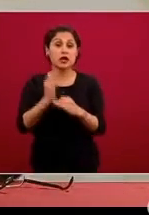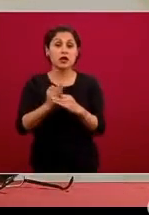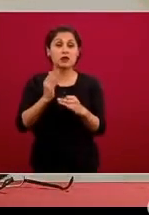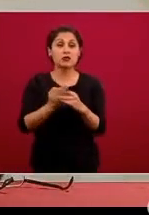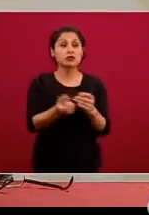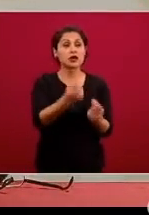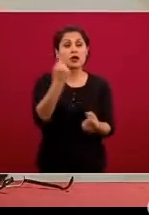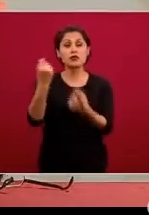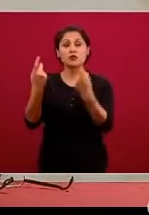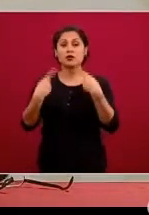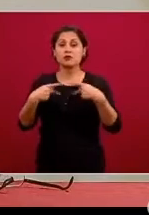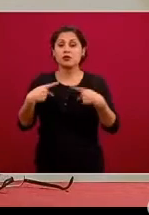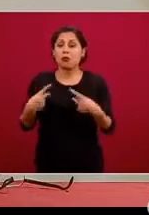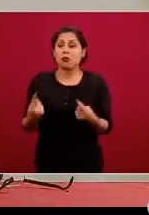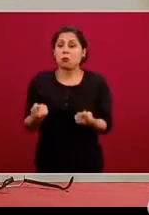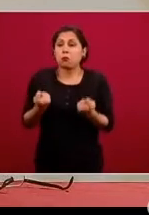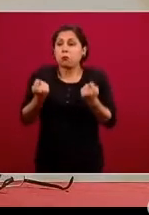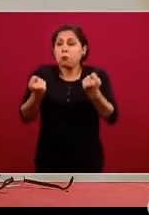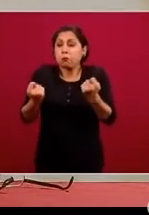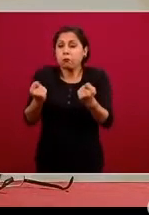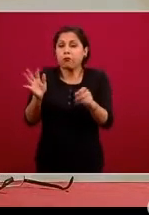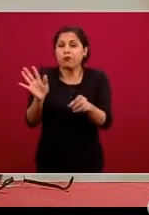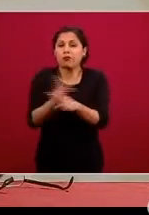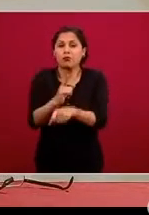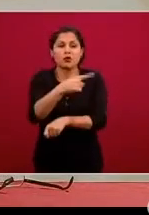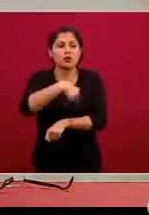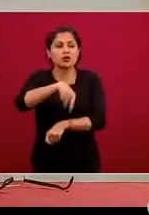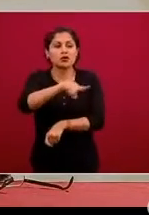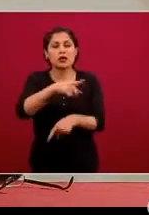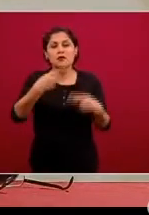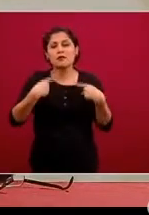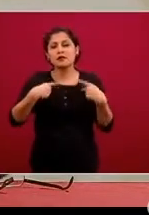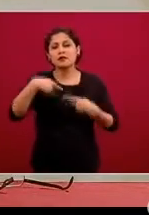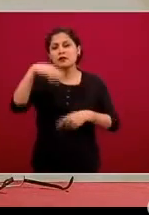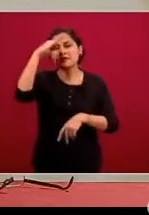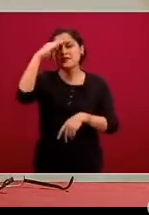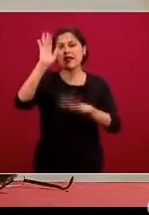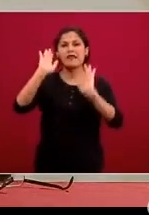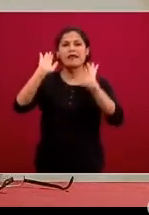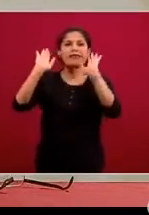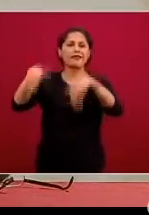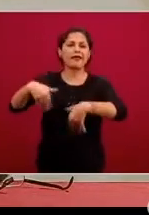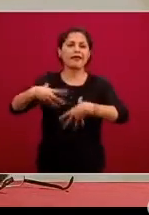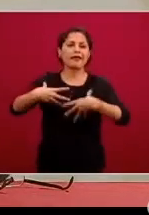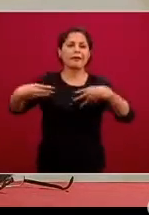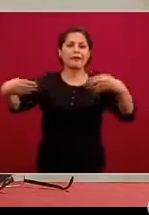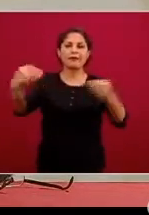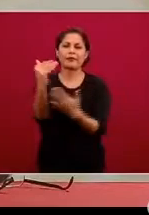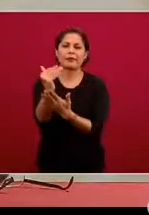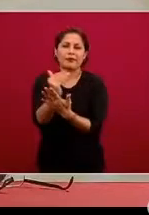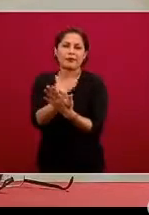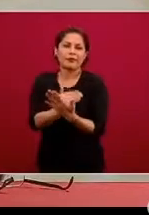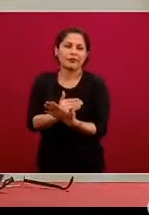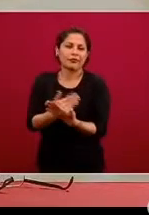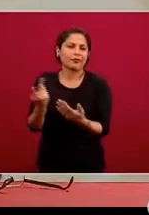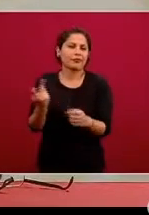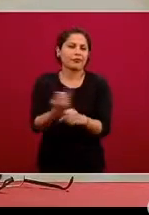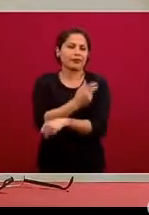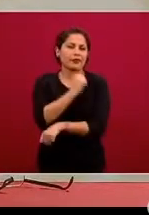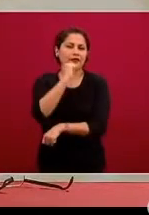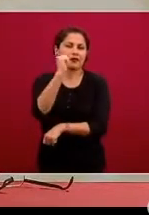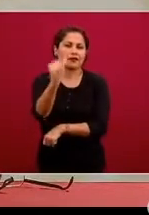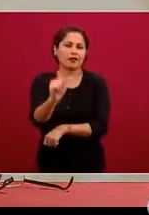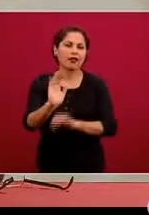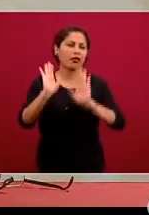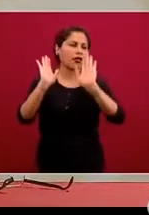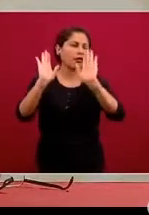these measures are not complied with, because people start to believe that we are coming out of the